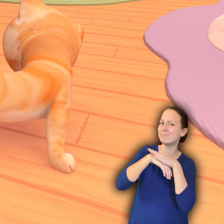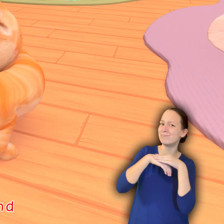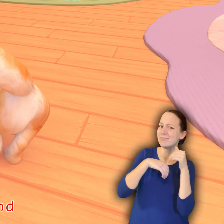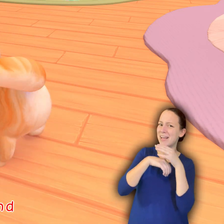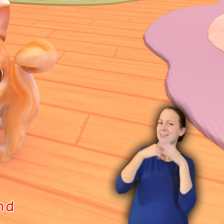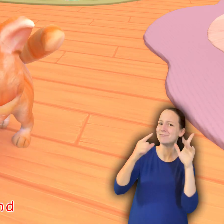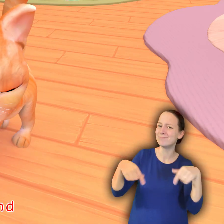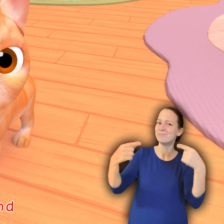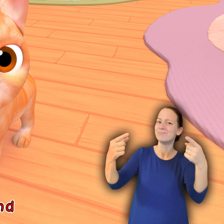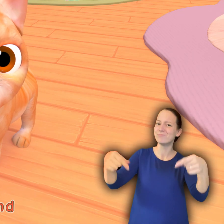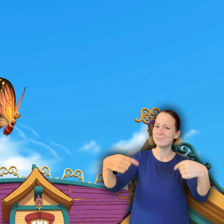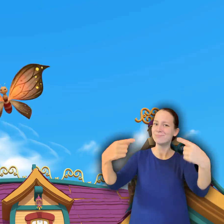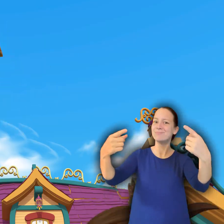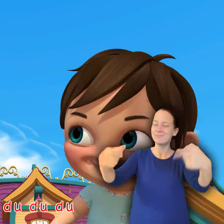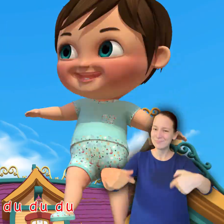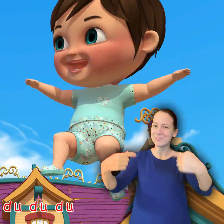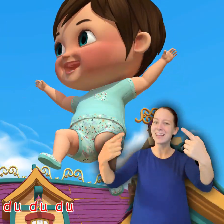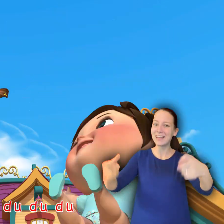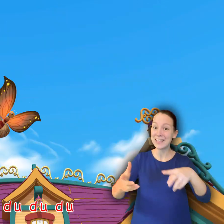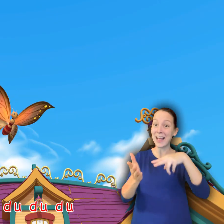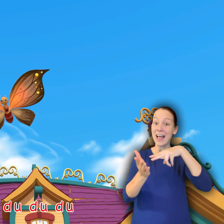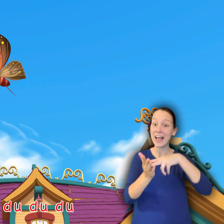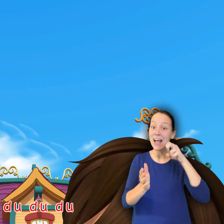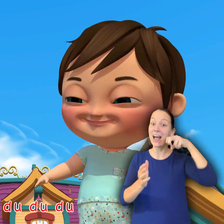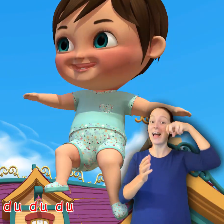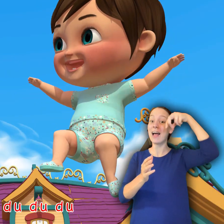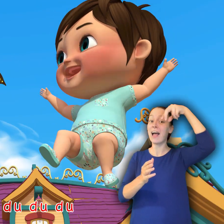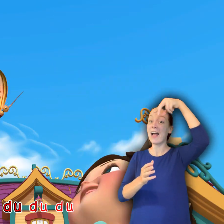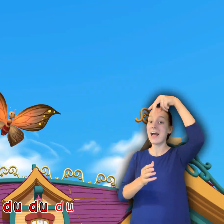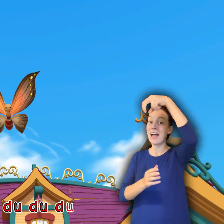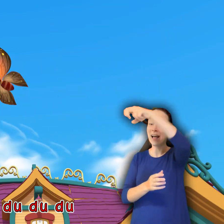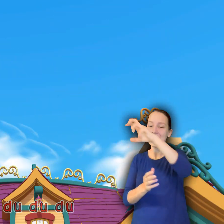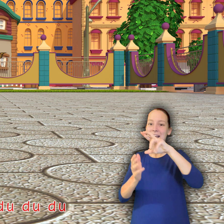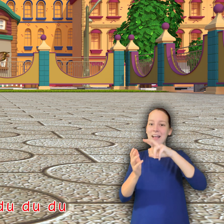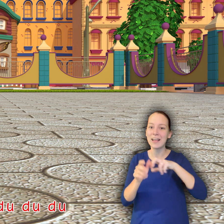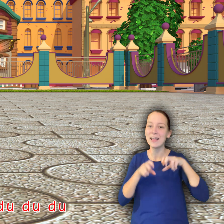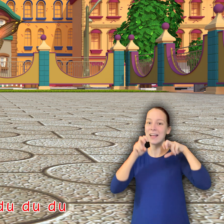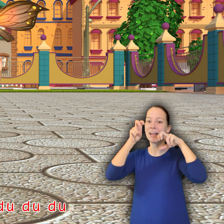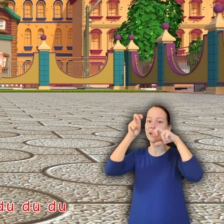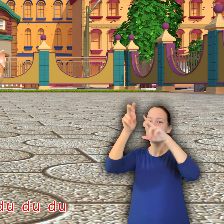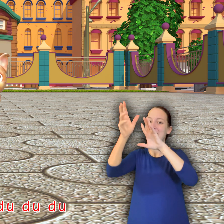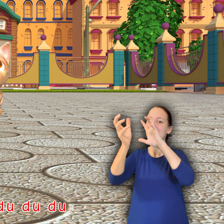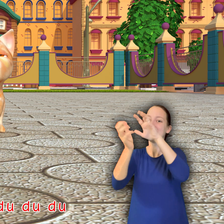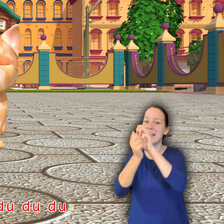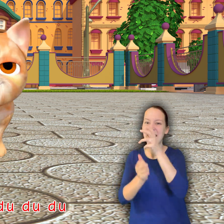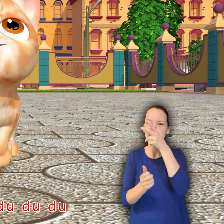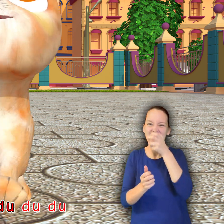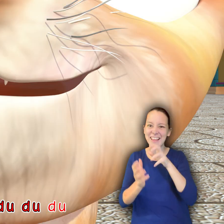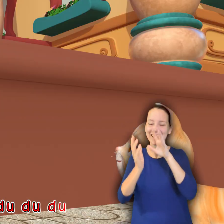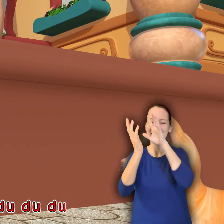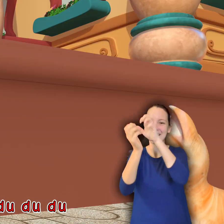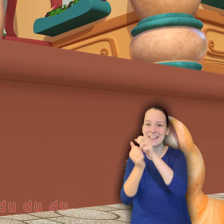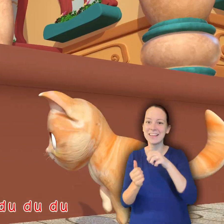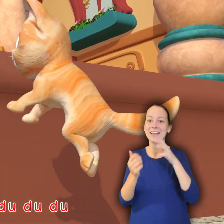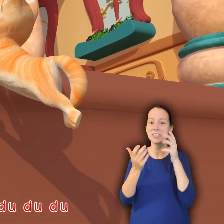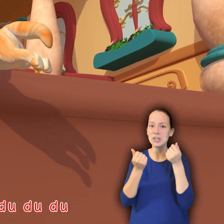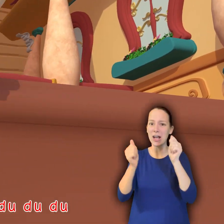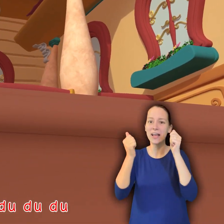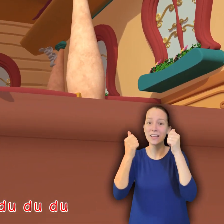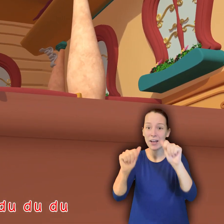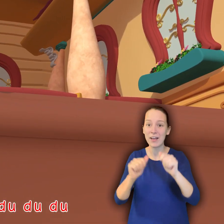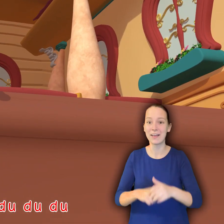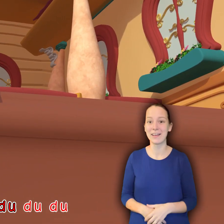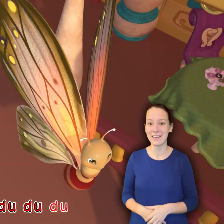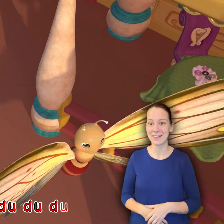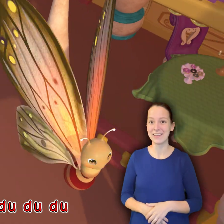go round and round jumping high catch a fly try and